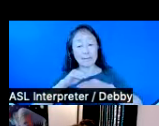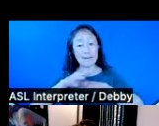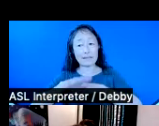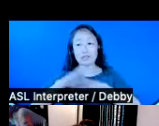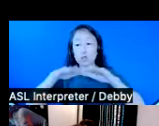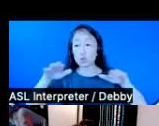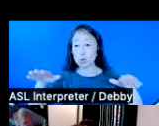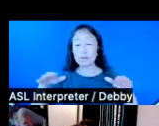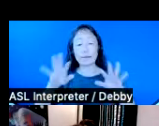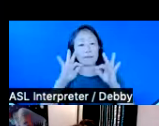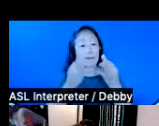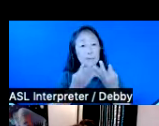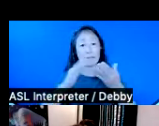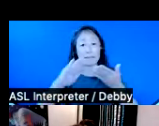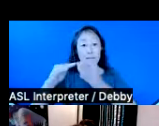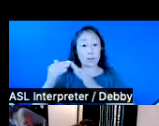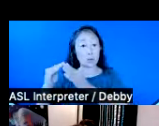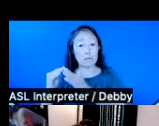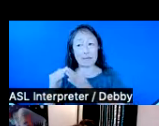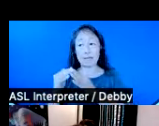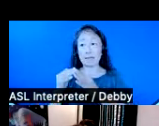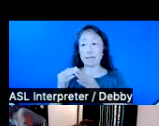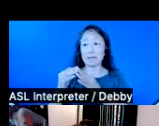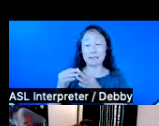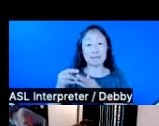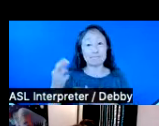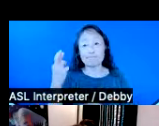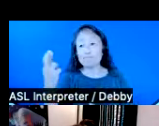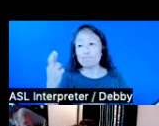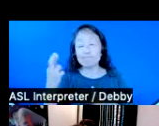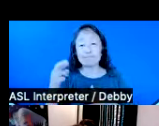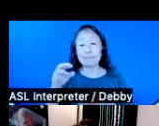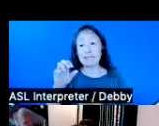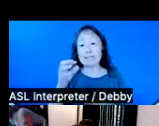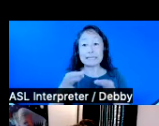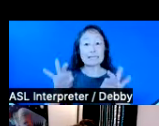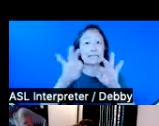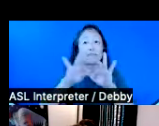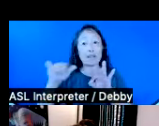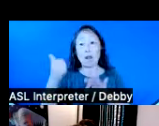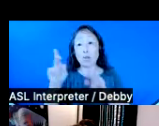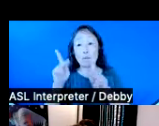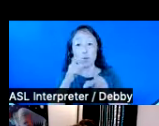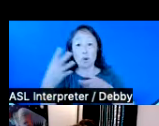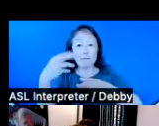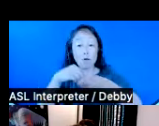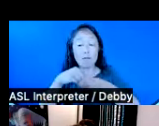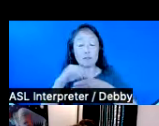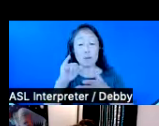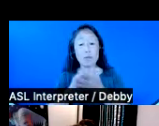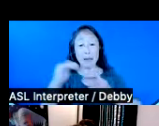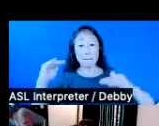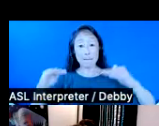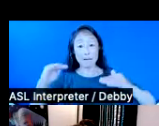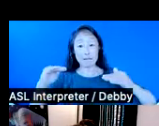the community, significant others that are involved. And then, so that balance gets disrupted. And then we're